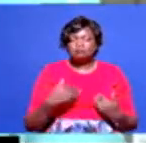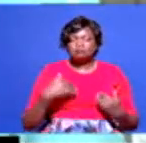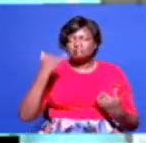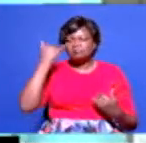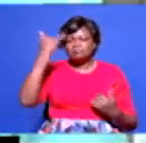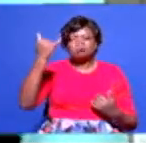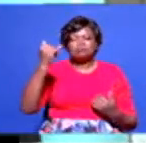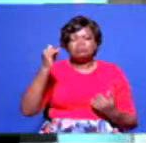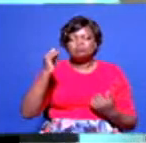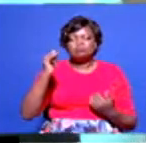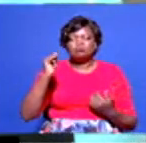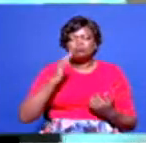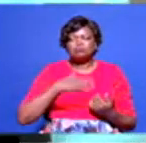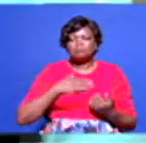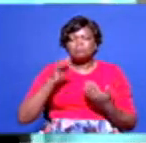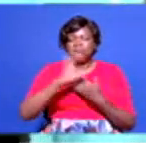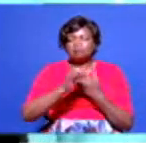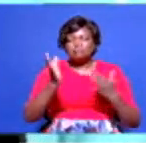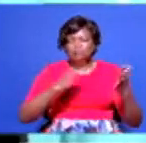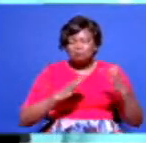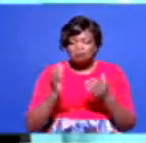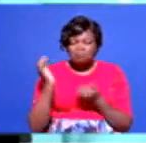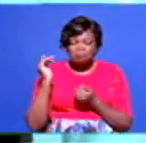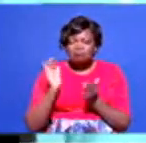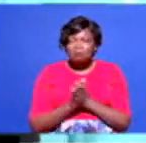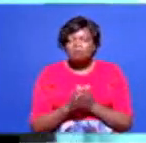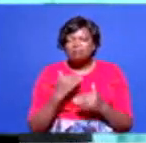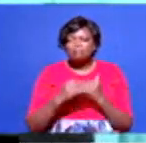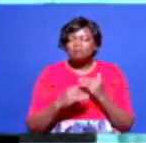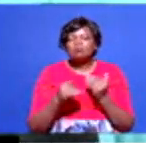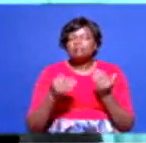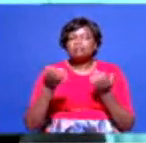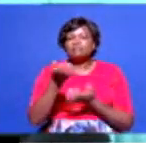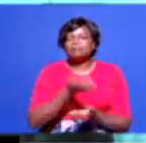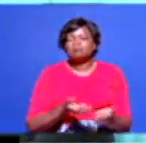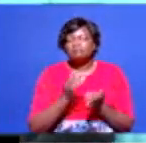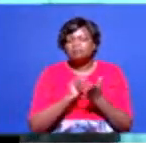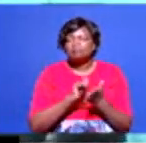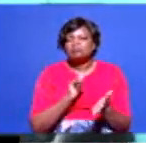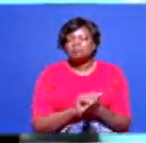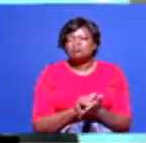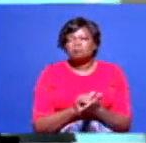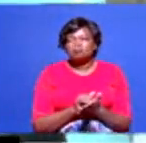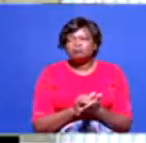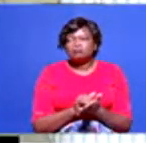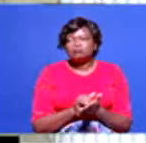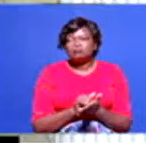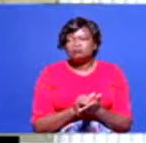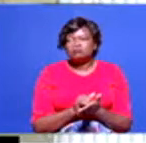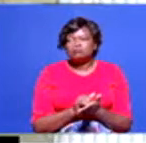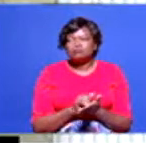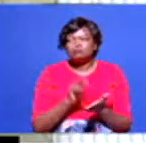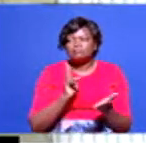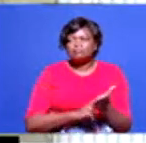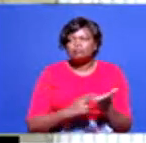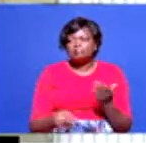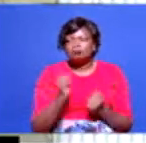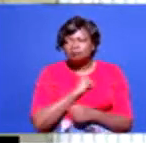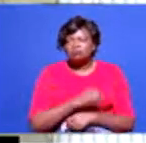country, restored hope and rebuilt an economy that was on its knees. Prince